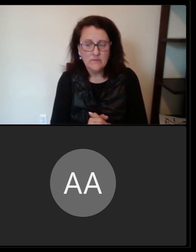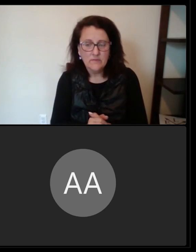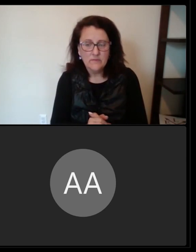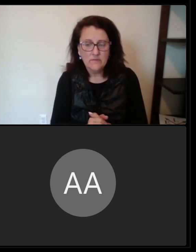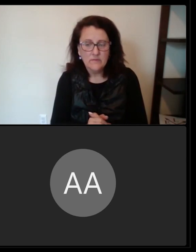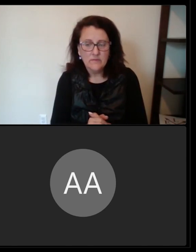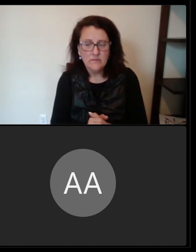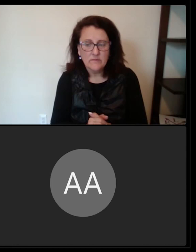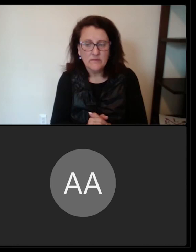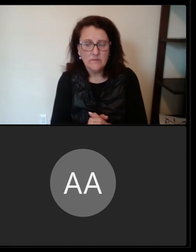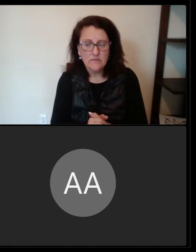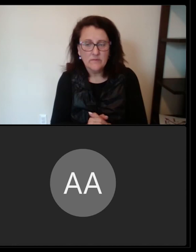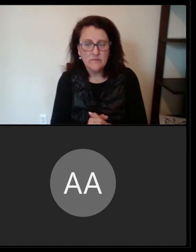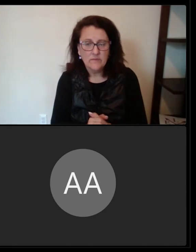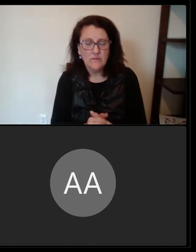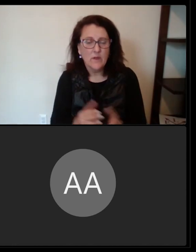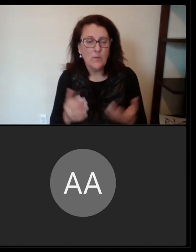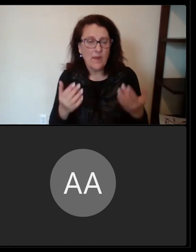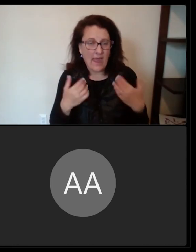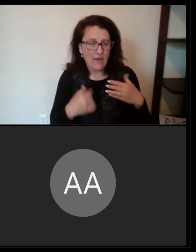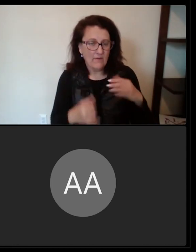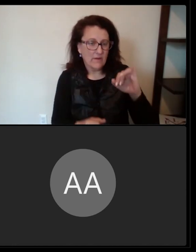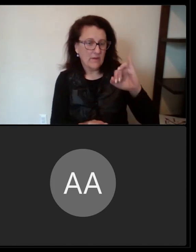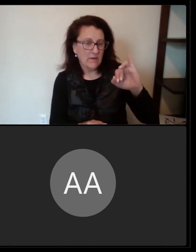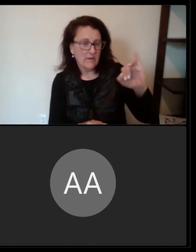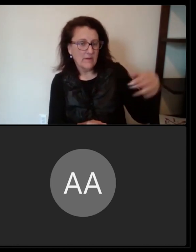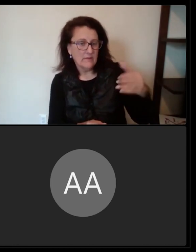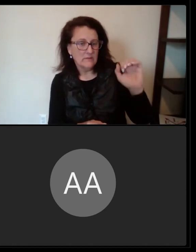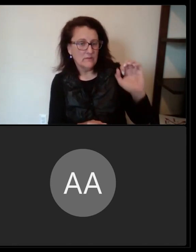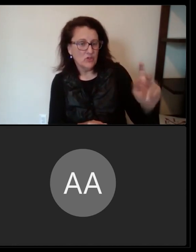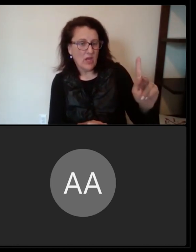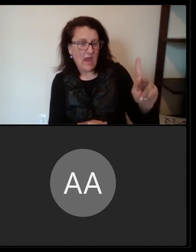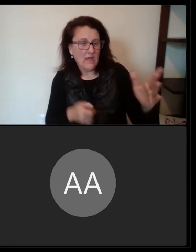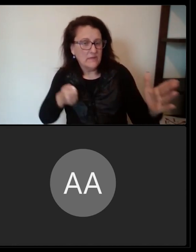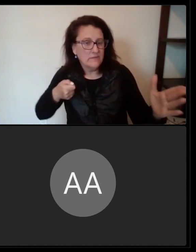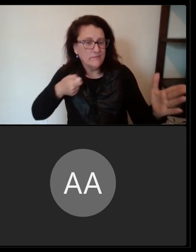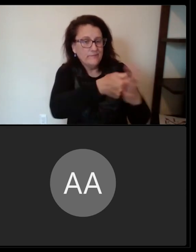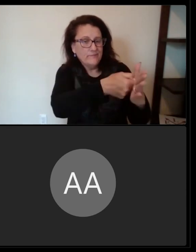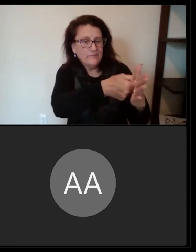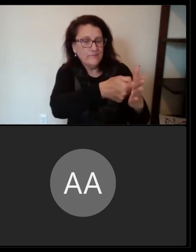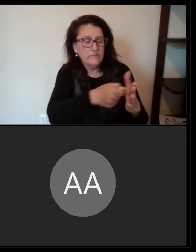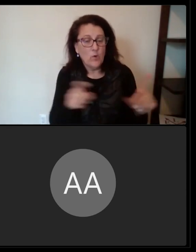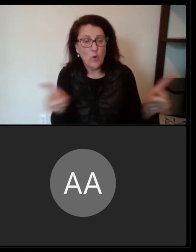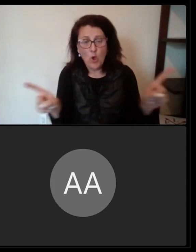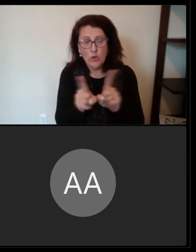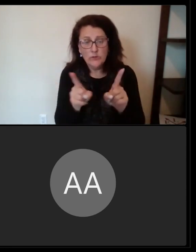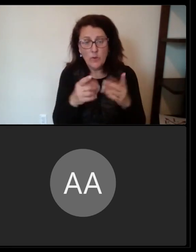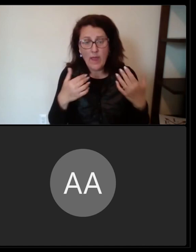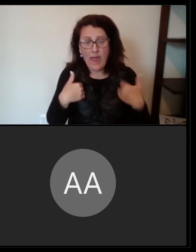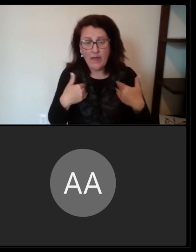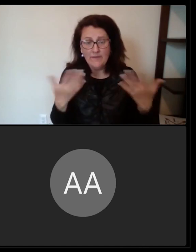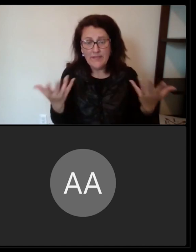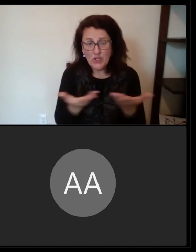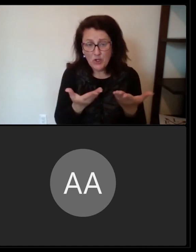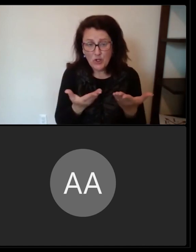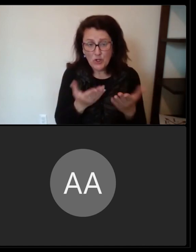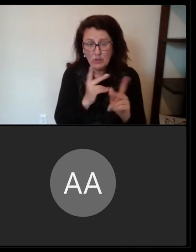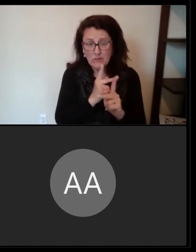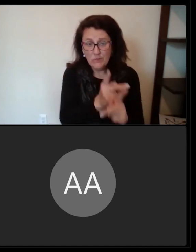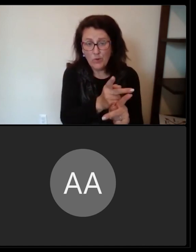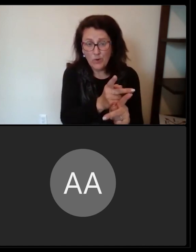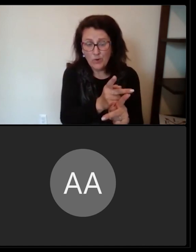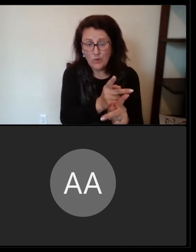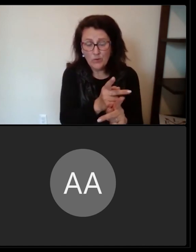There's both the Sip and Puff input jack on the Sip and Puff itself, as well as if they have just a full USB one, there